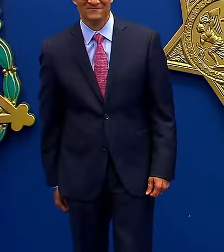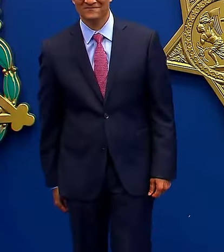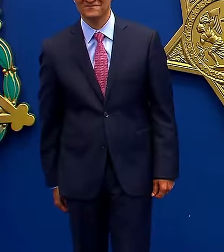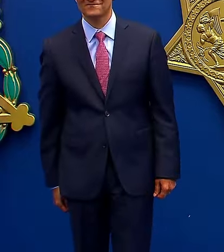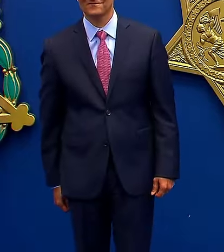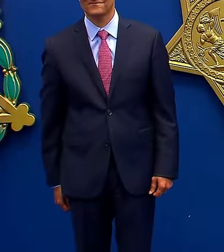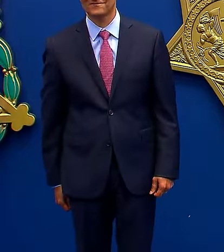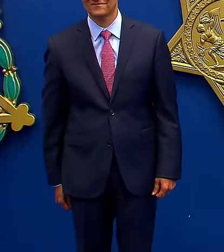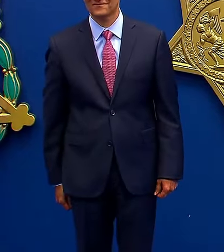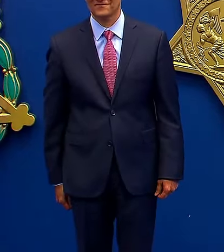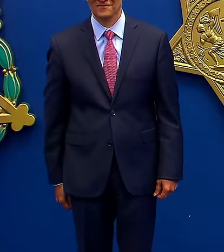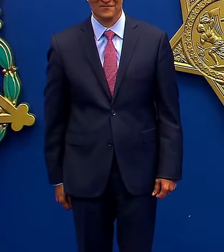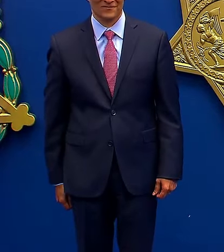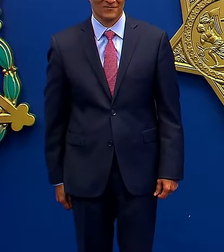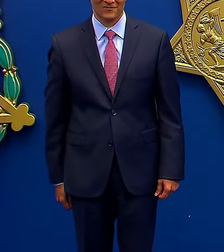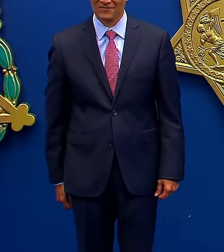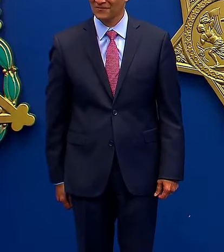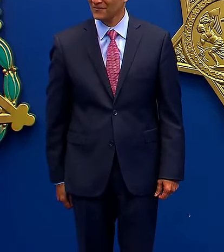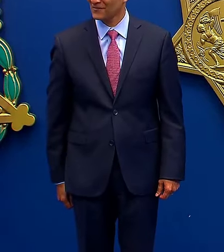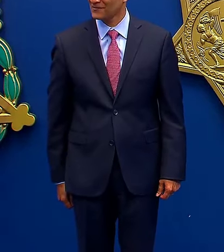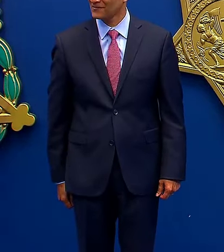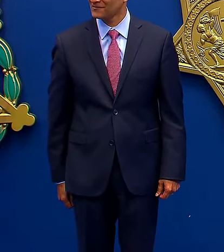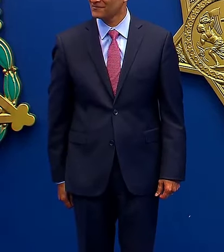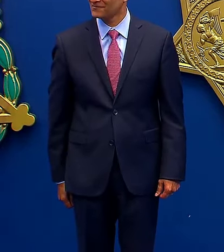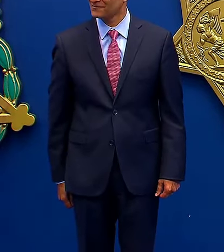Congratulations to Technical Sergeant Derek J. Gibson.